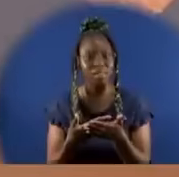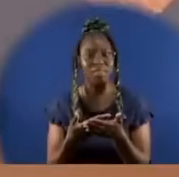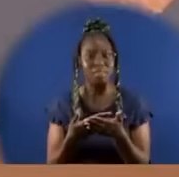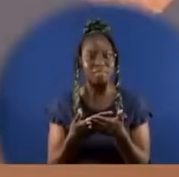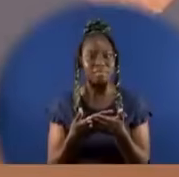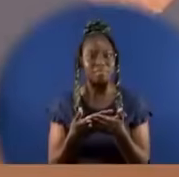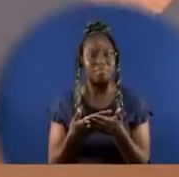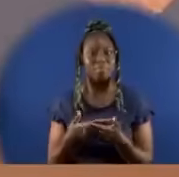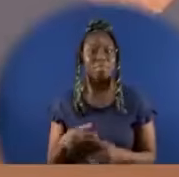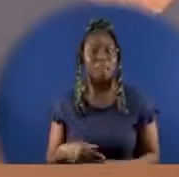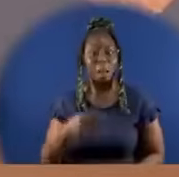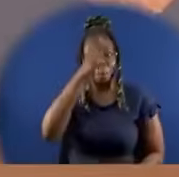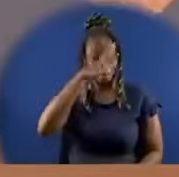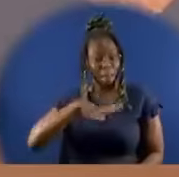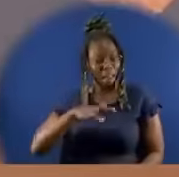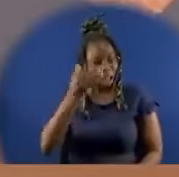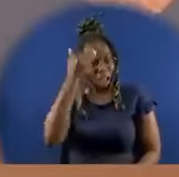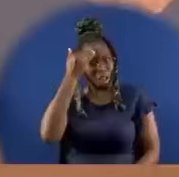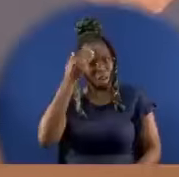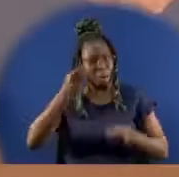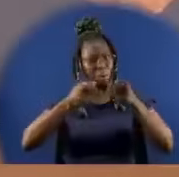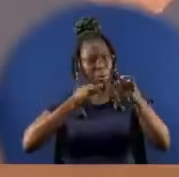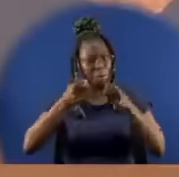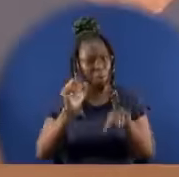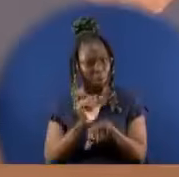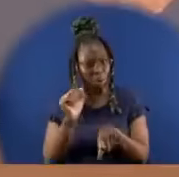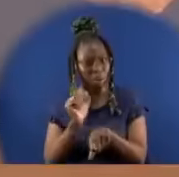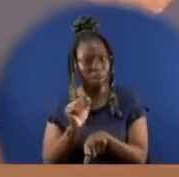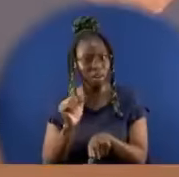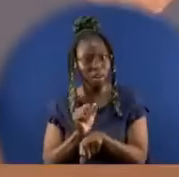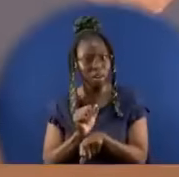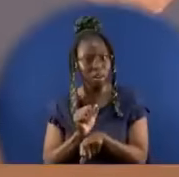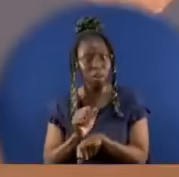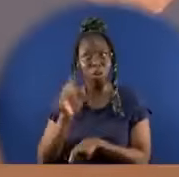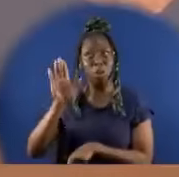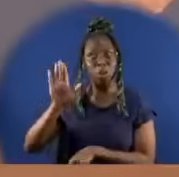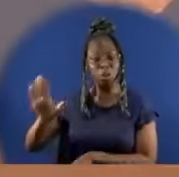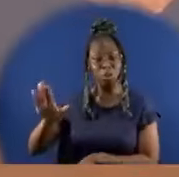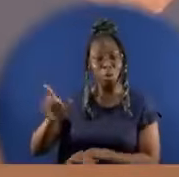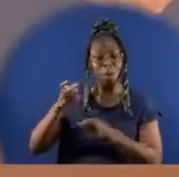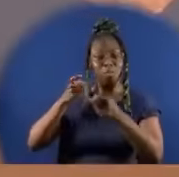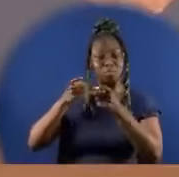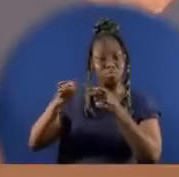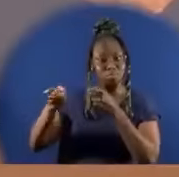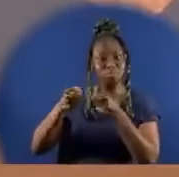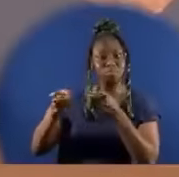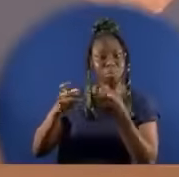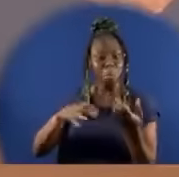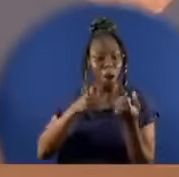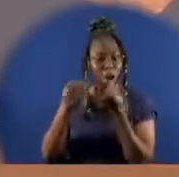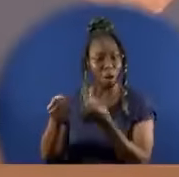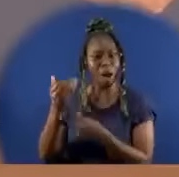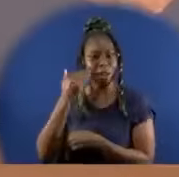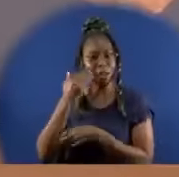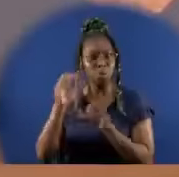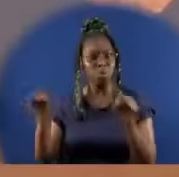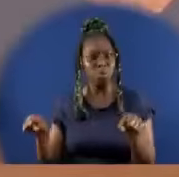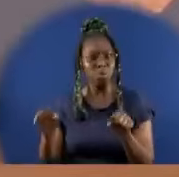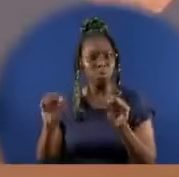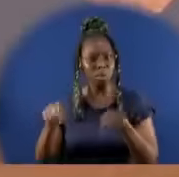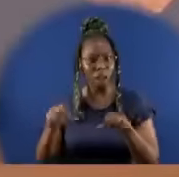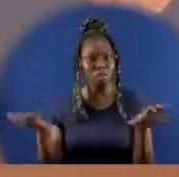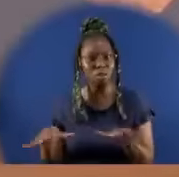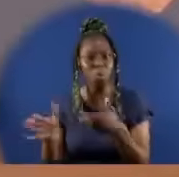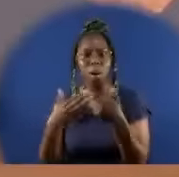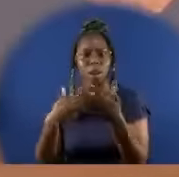a man of authority, and I know that because of your authority, you can do whatever you choose to do. Now, this blesses me because